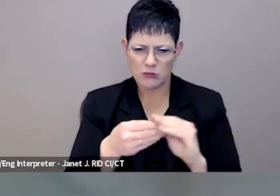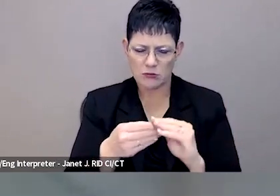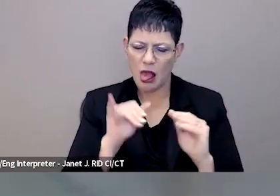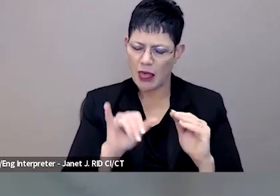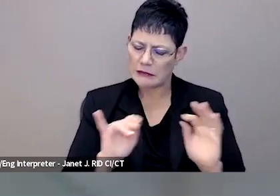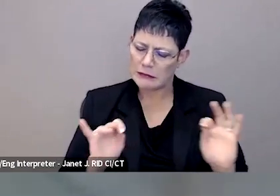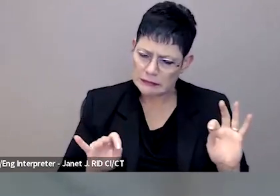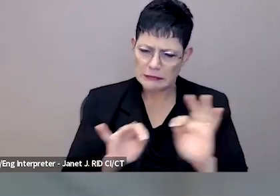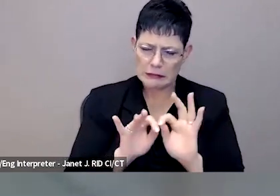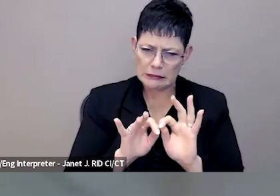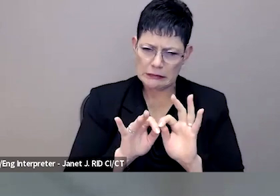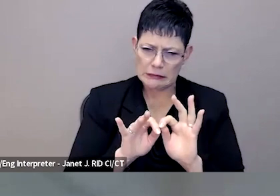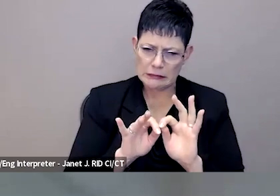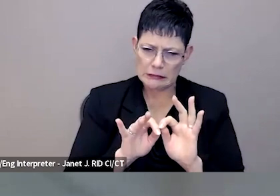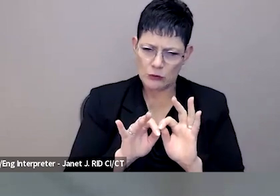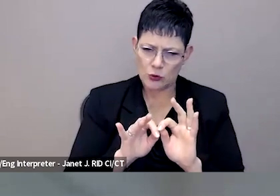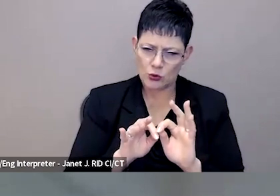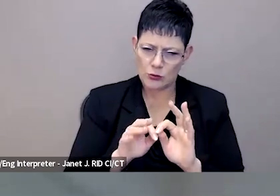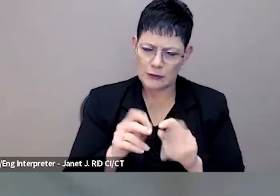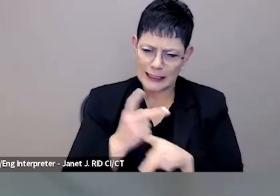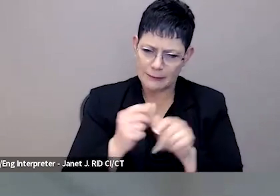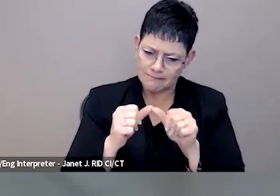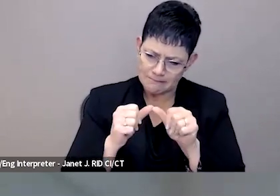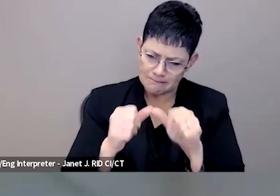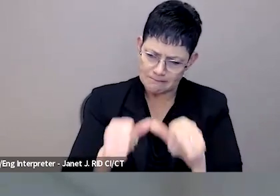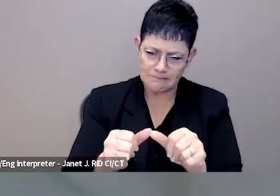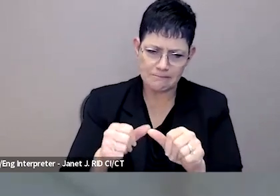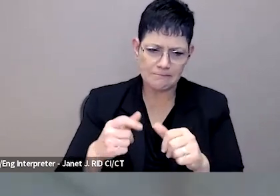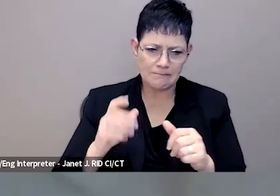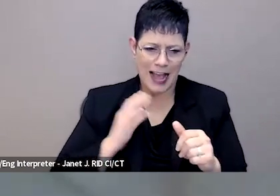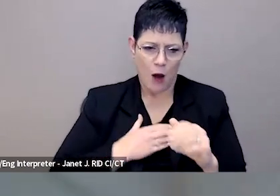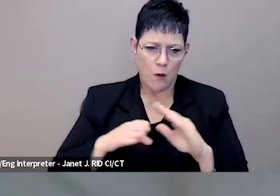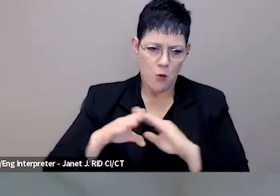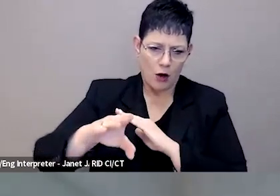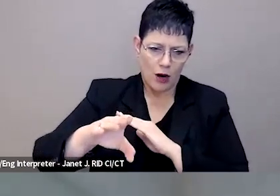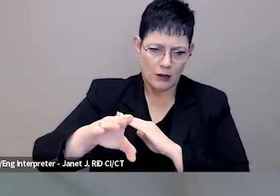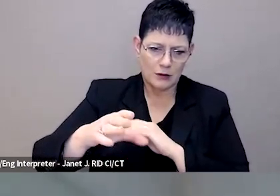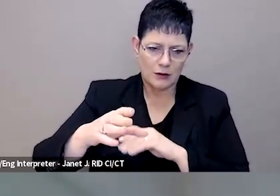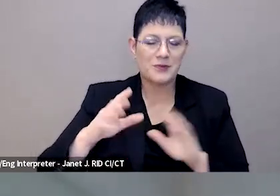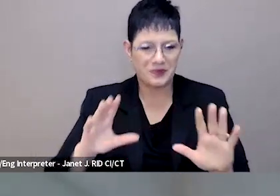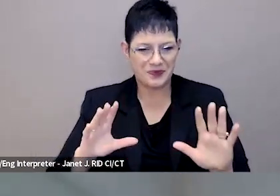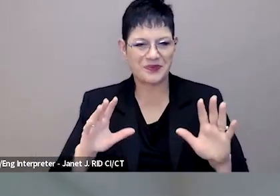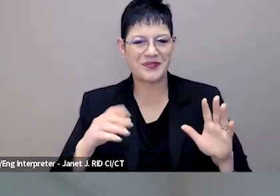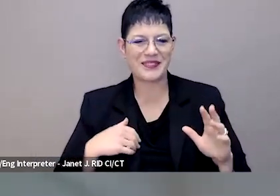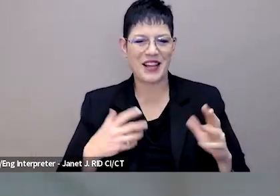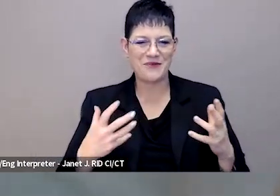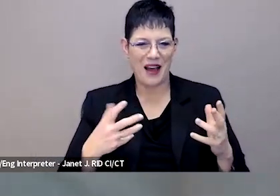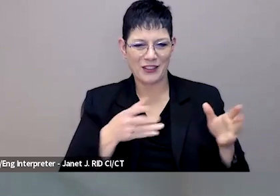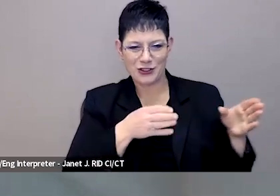the imperative to hold the line on progress that has been made. And so on that note, I would love to